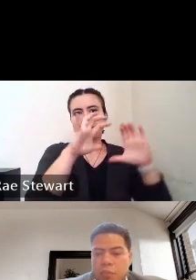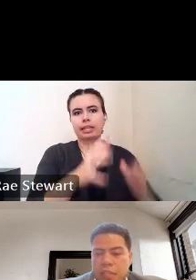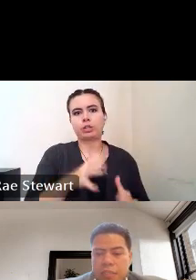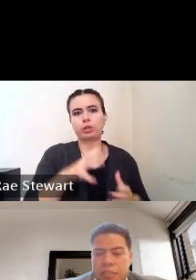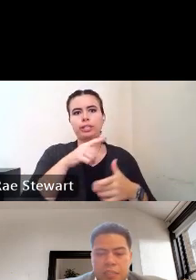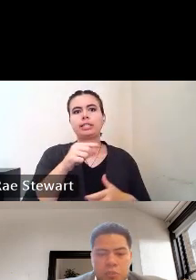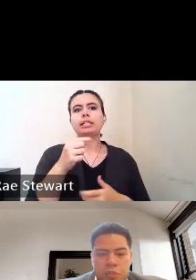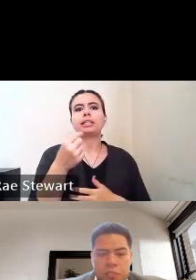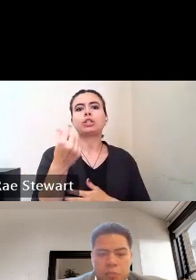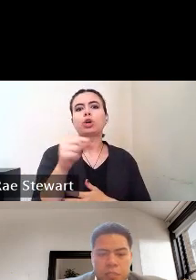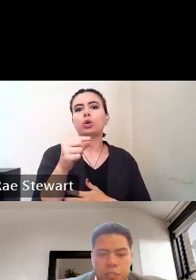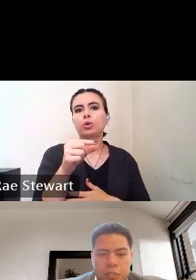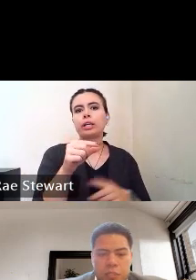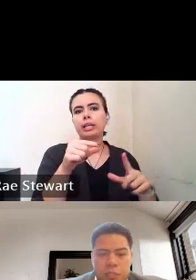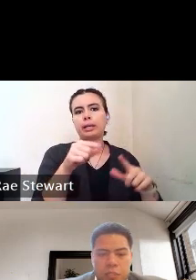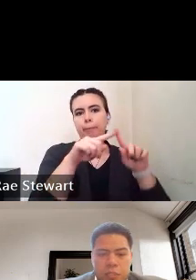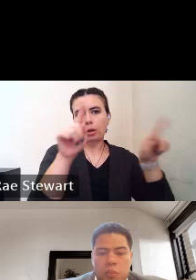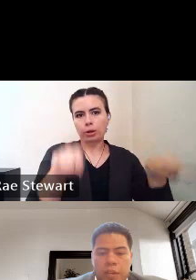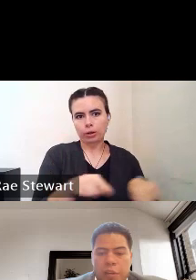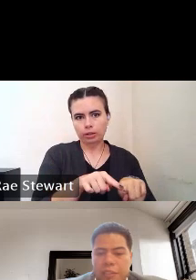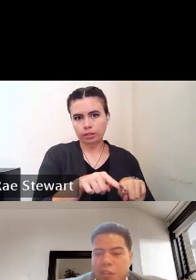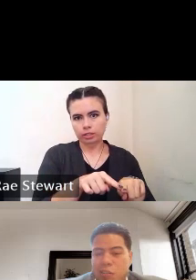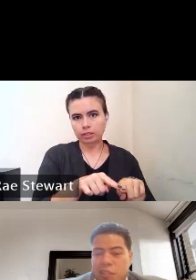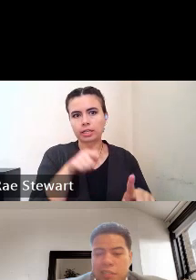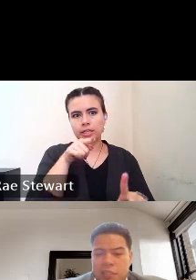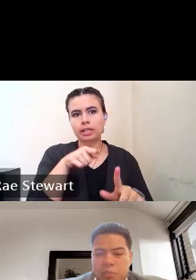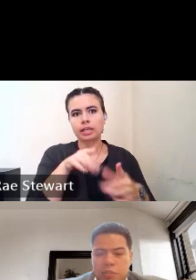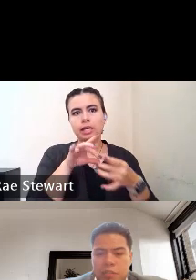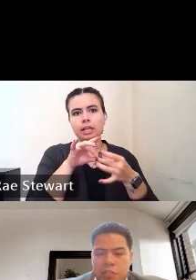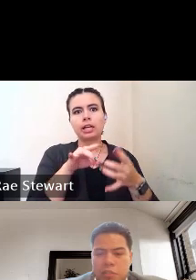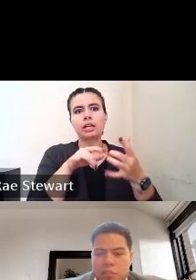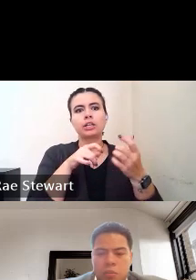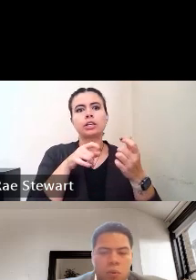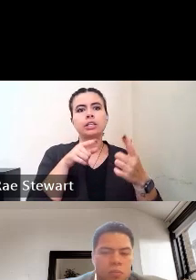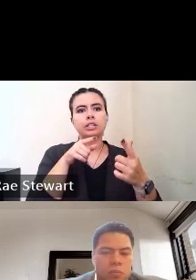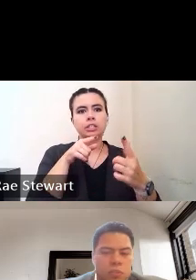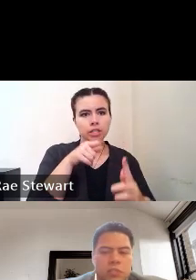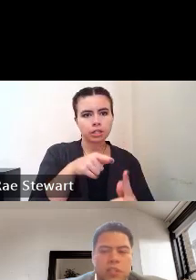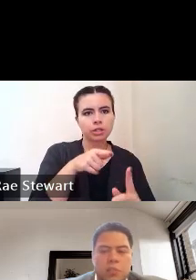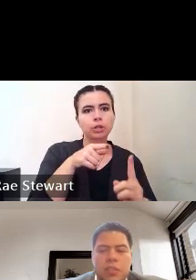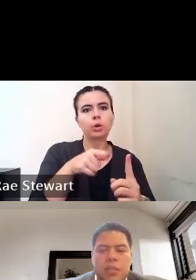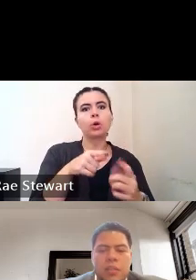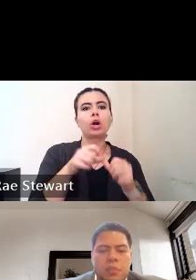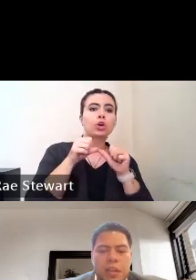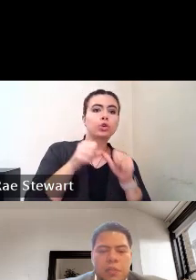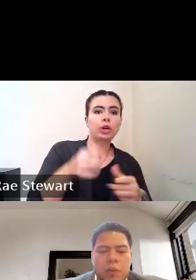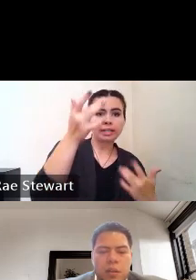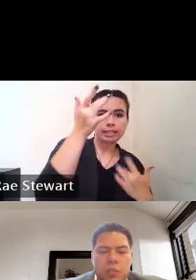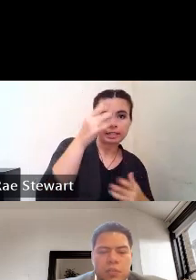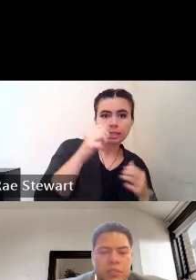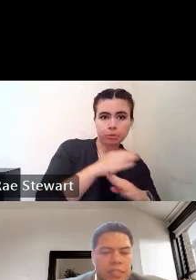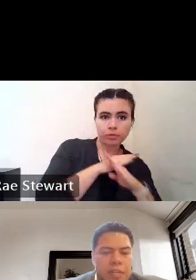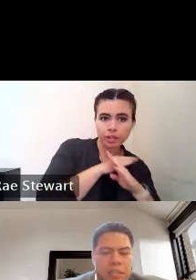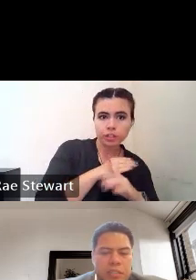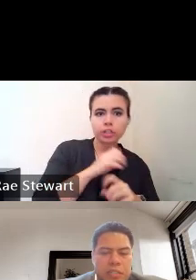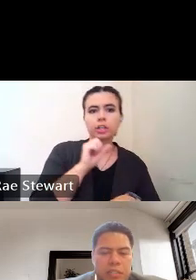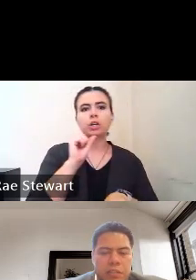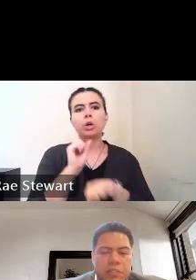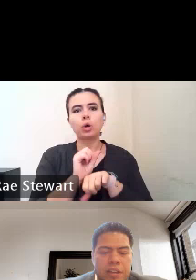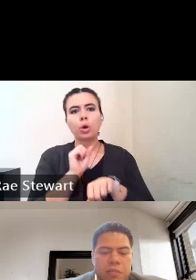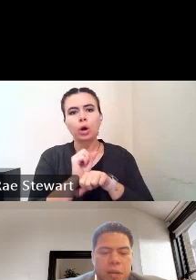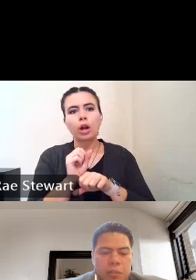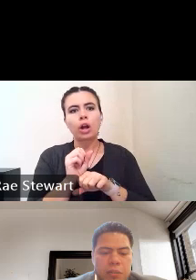and focused on system transformation, including areas like chronic disease prevention, workforce development, behavioral health,